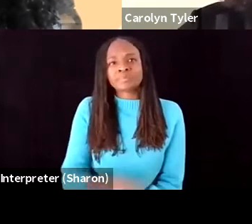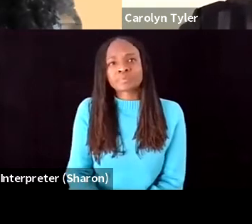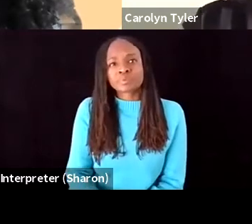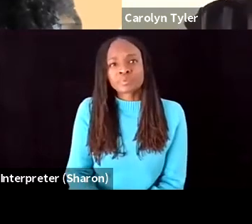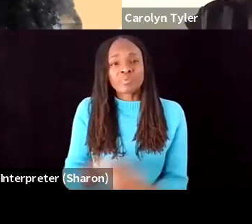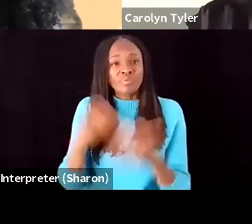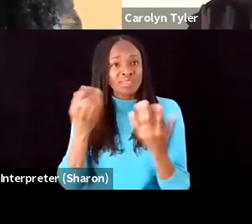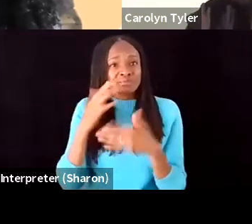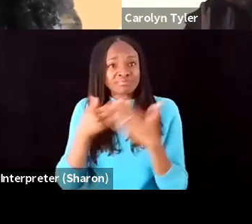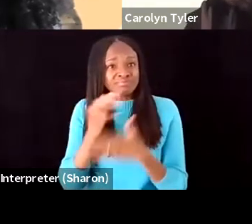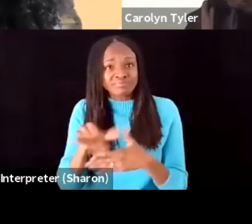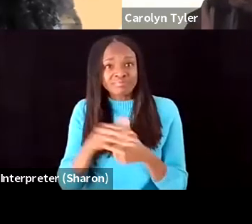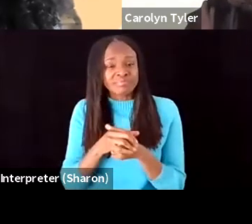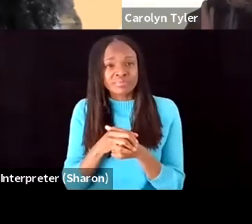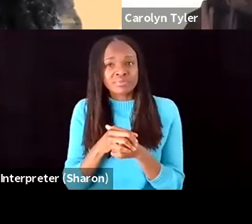retain.